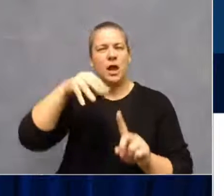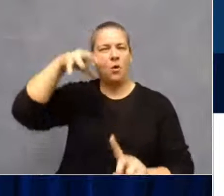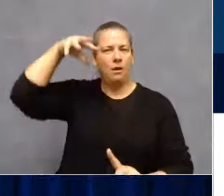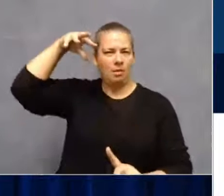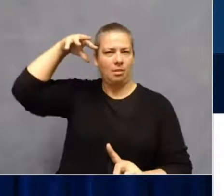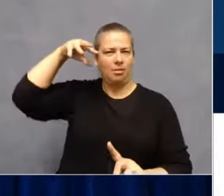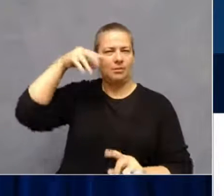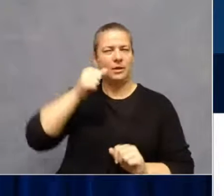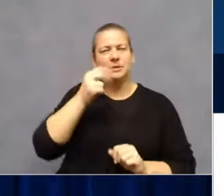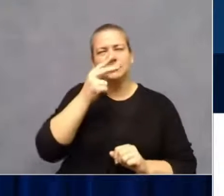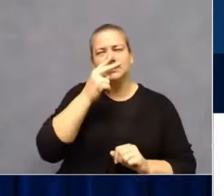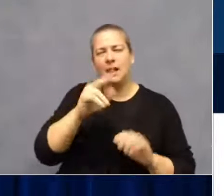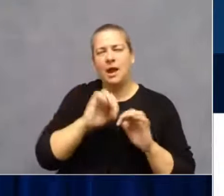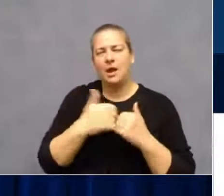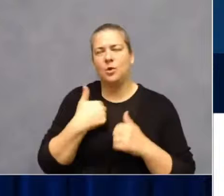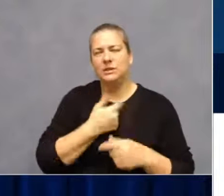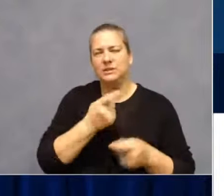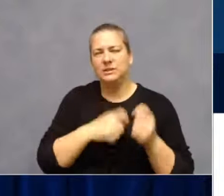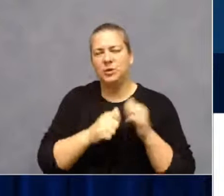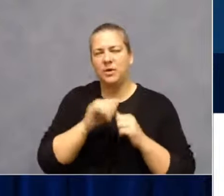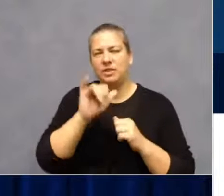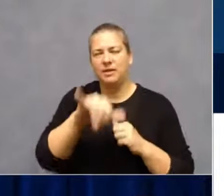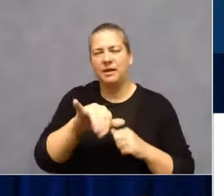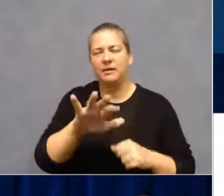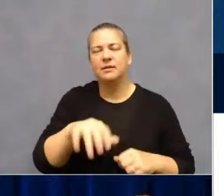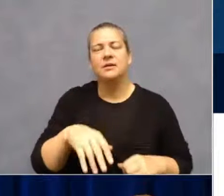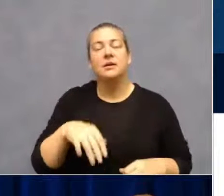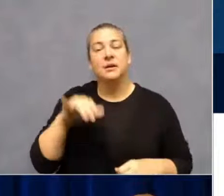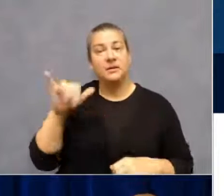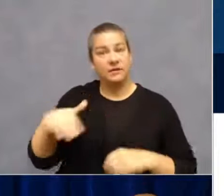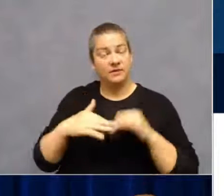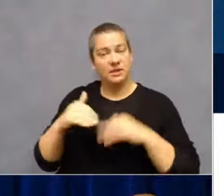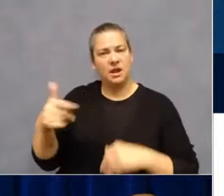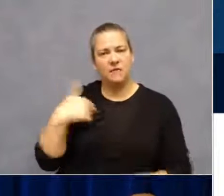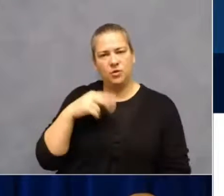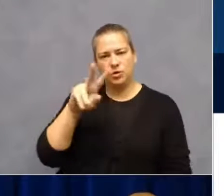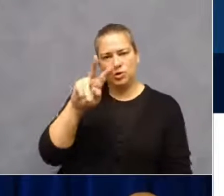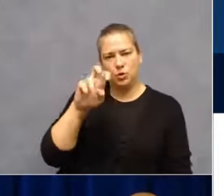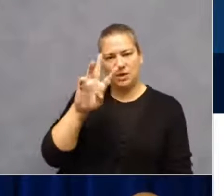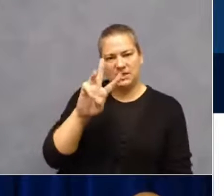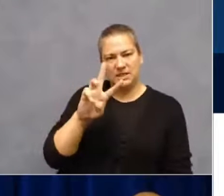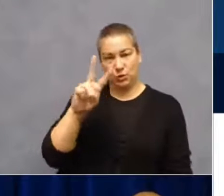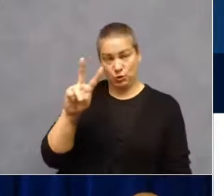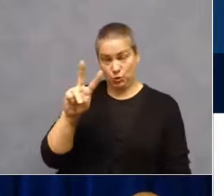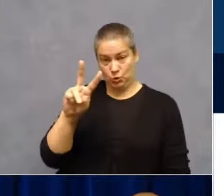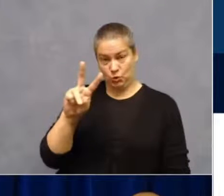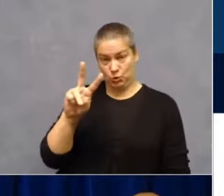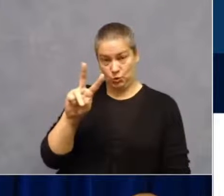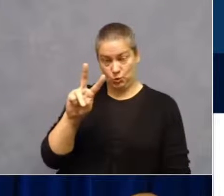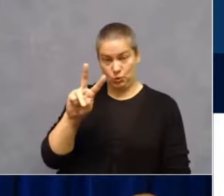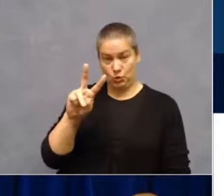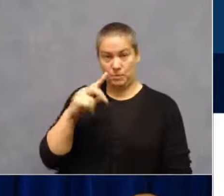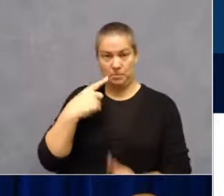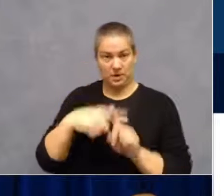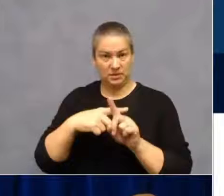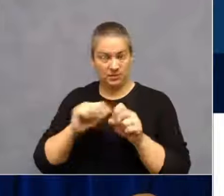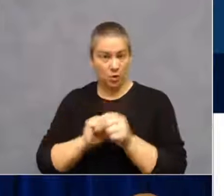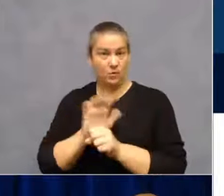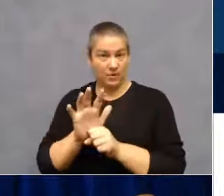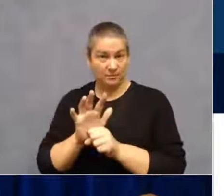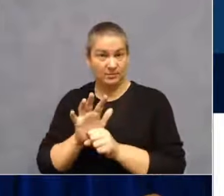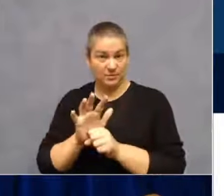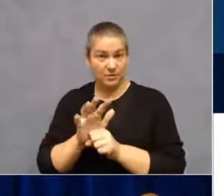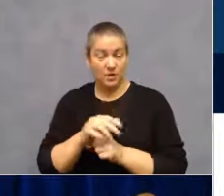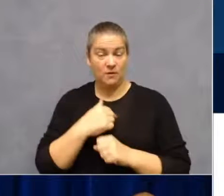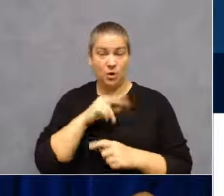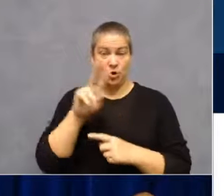with it. At that facility, we had a total of 262 cases, and you've just seen we have 263 active.